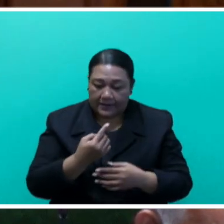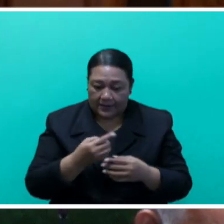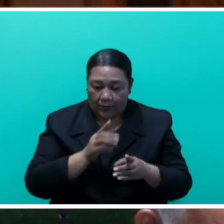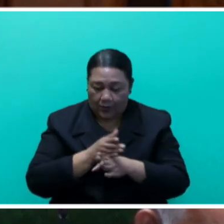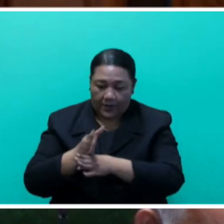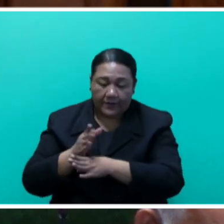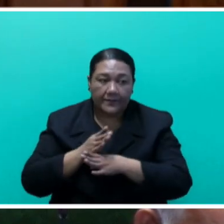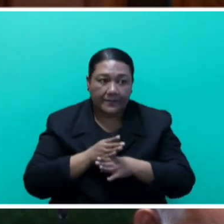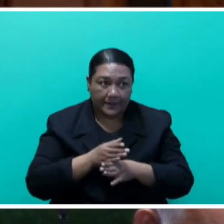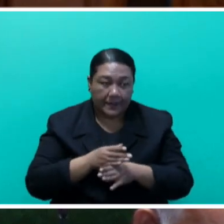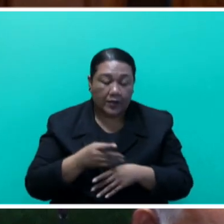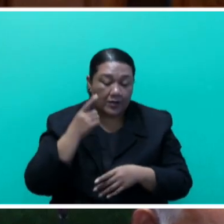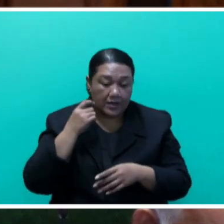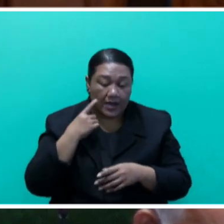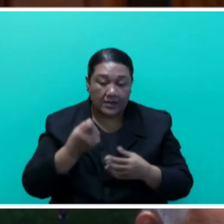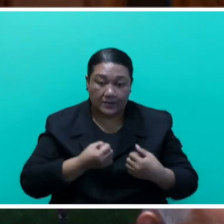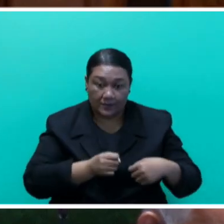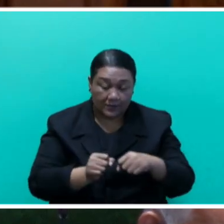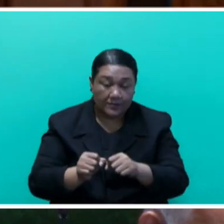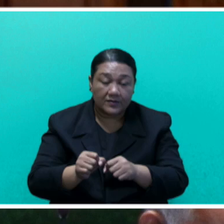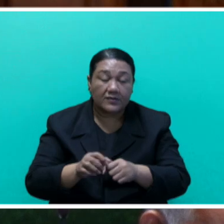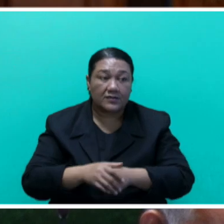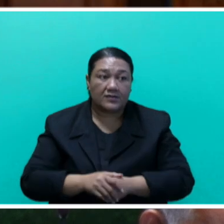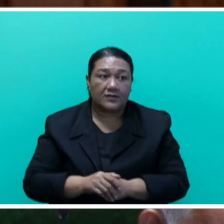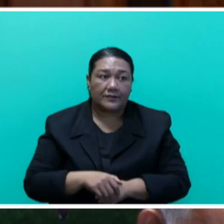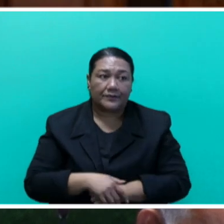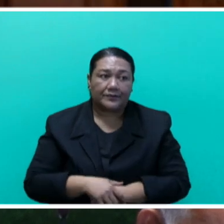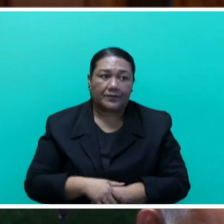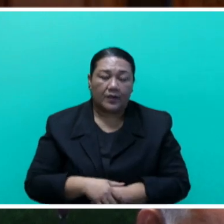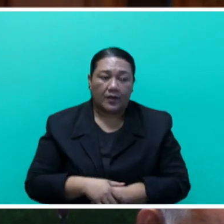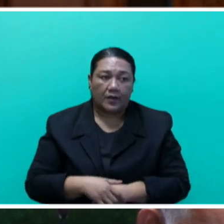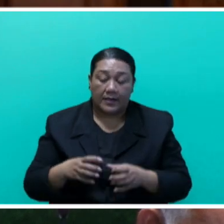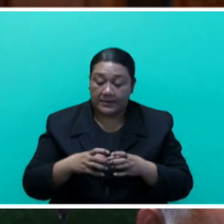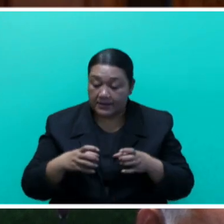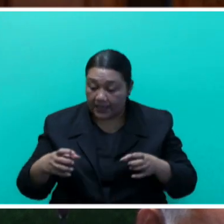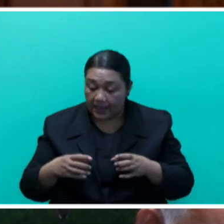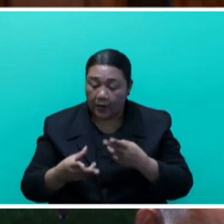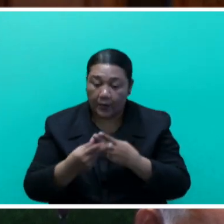national waterways strategy, which will cover